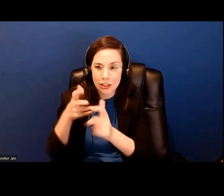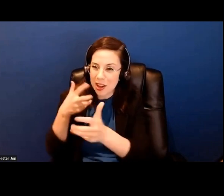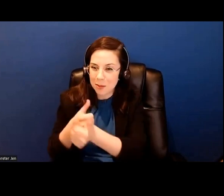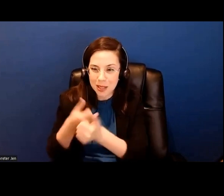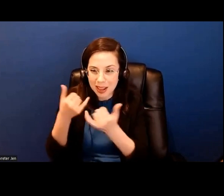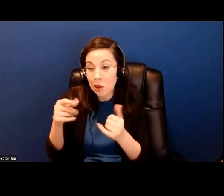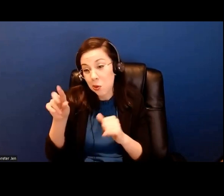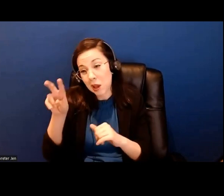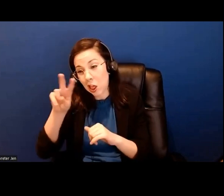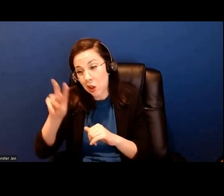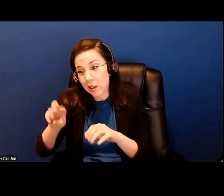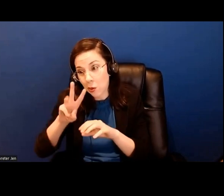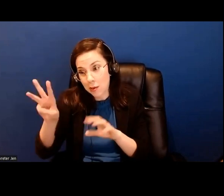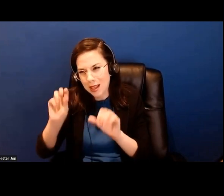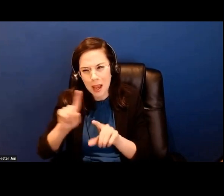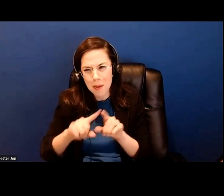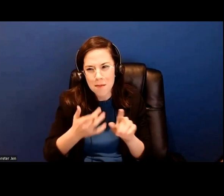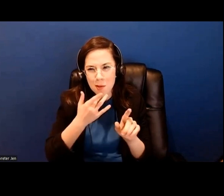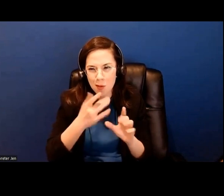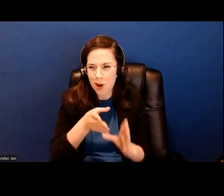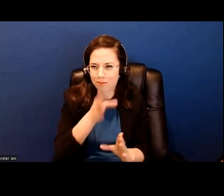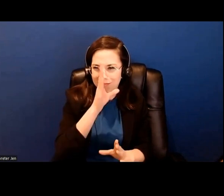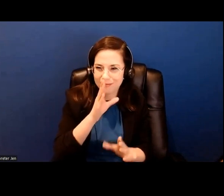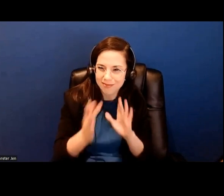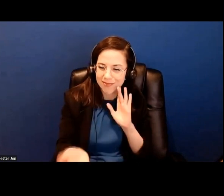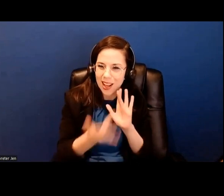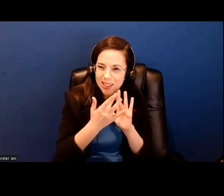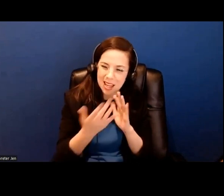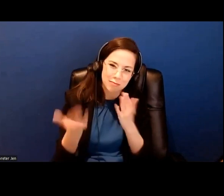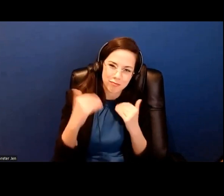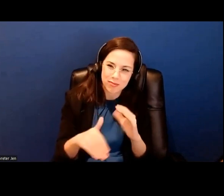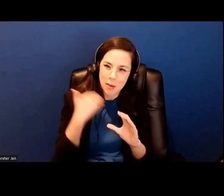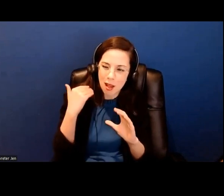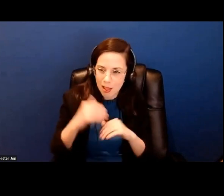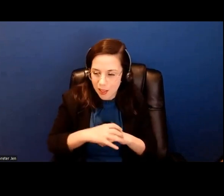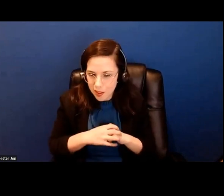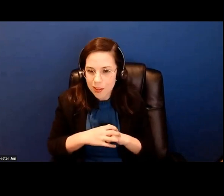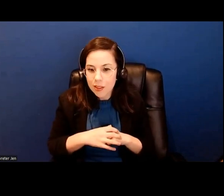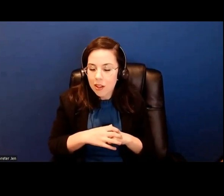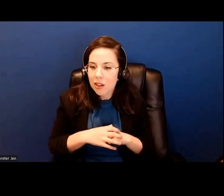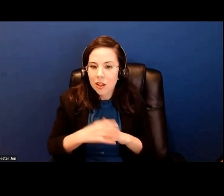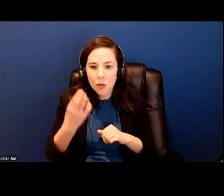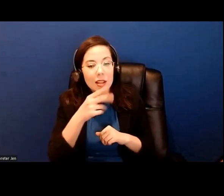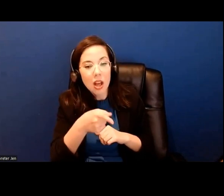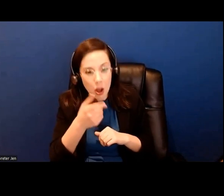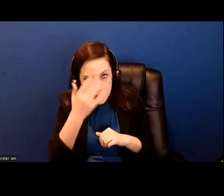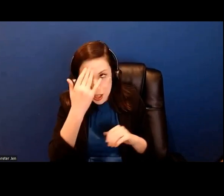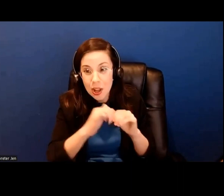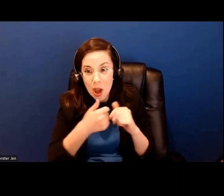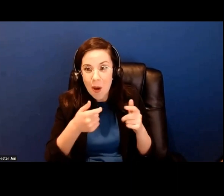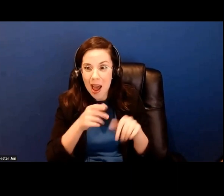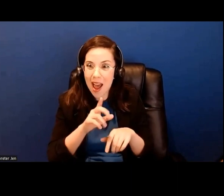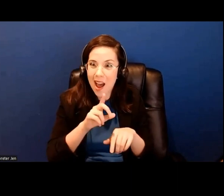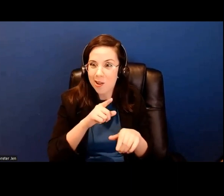look at the website, or you can contact me directly, and then you can be like, oh wow, they really do know what they're doing, without looking at the